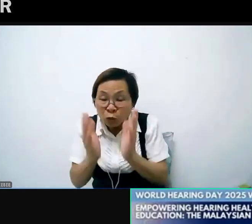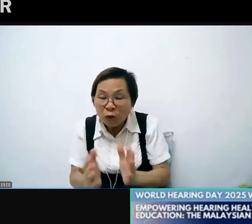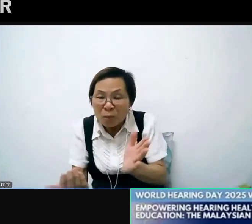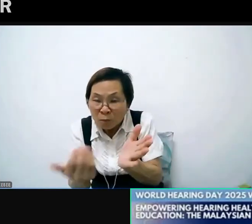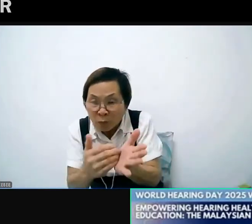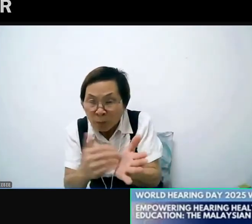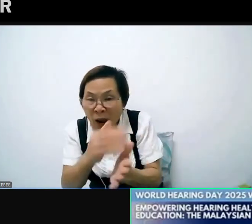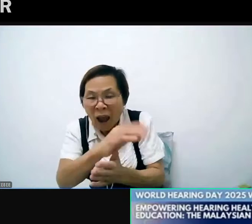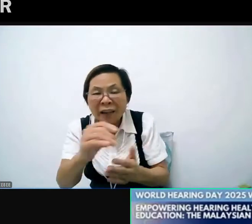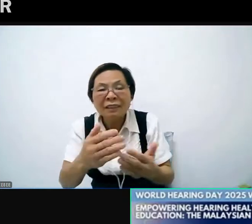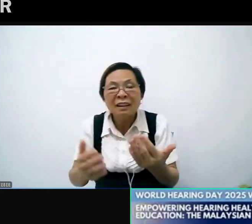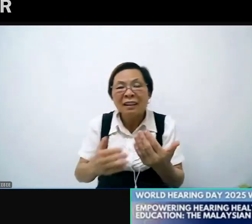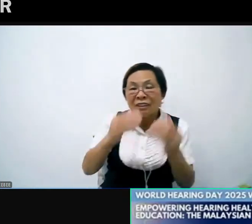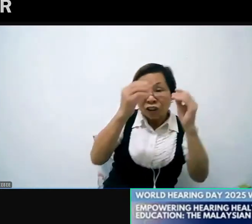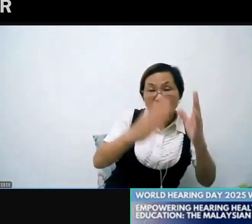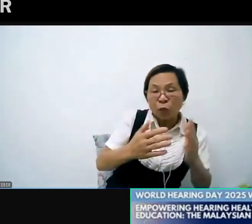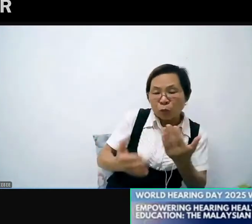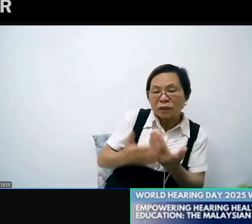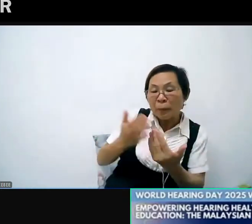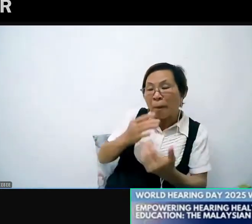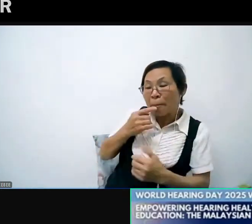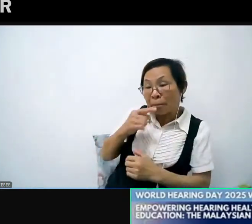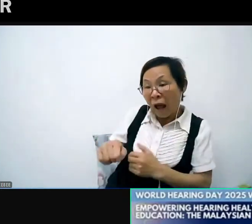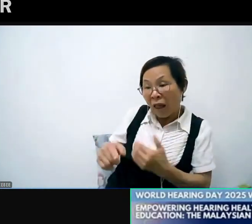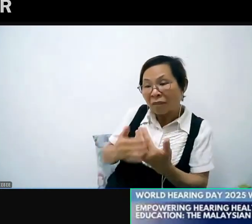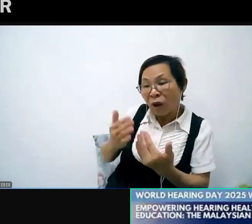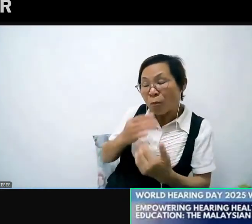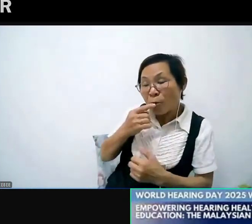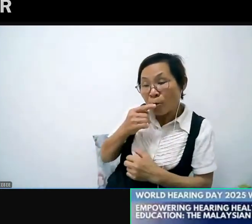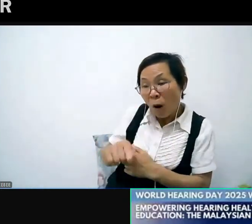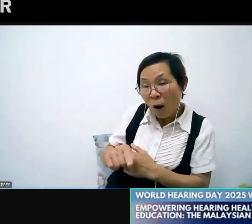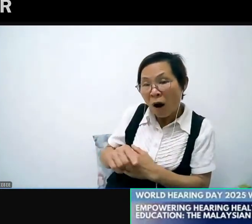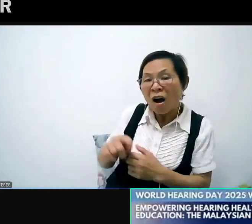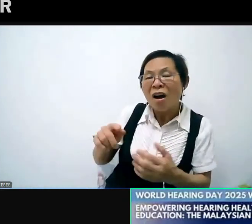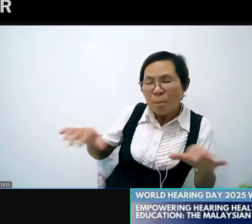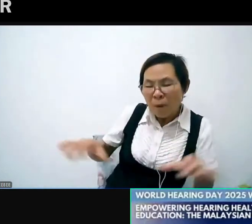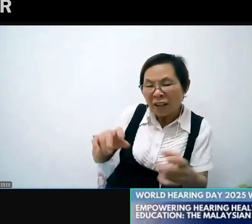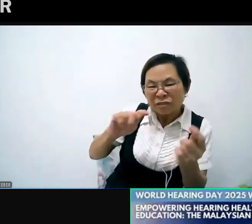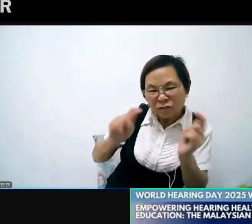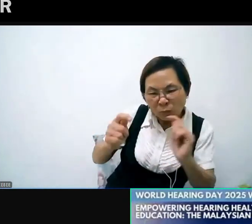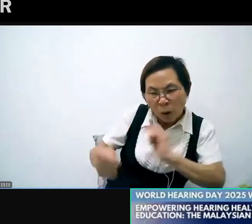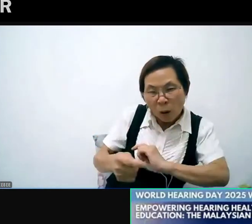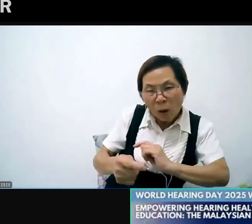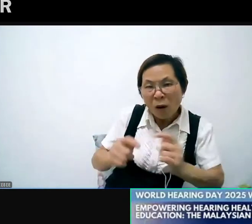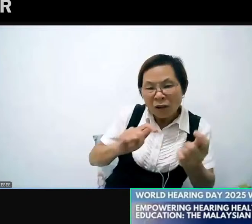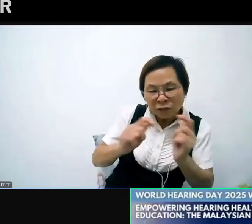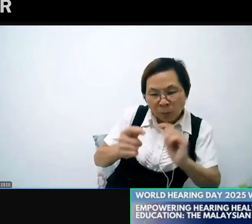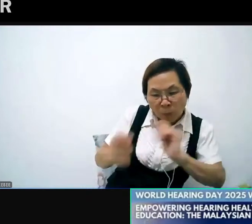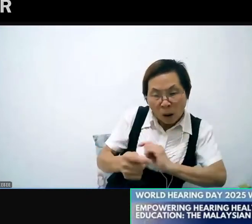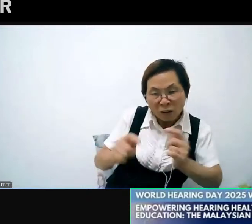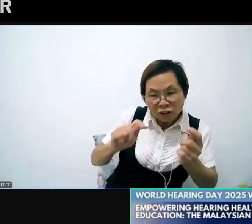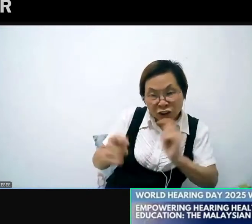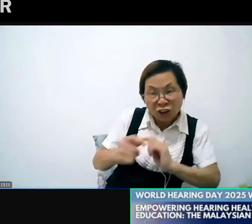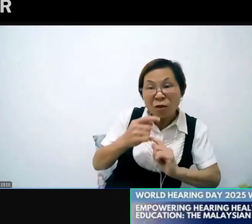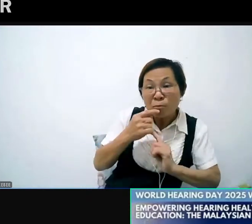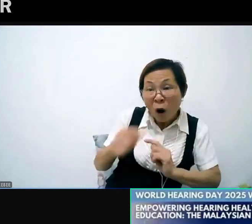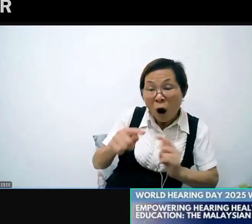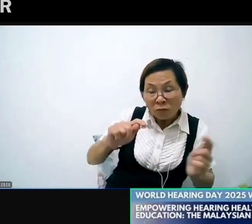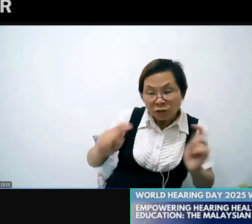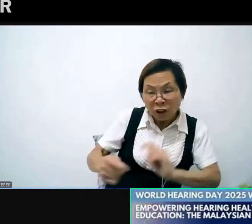simple instructions. Just made a few modification in the instruction given, and